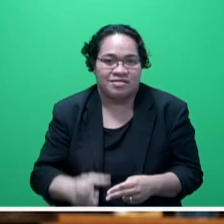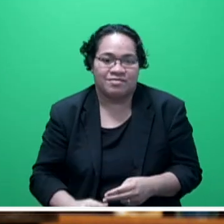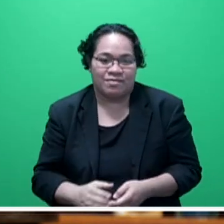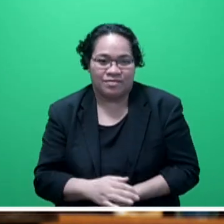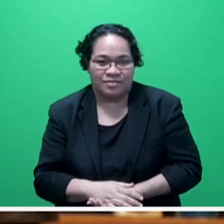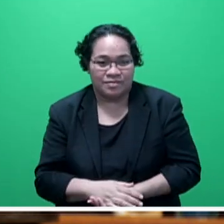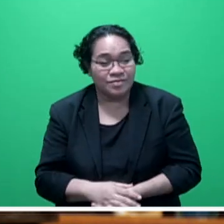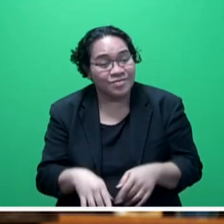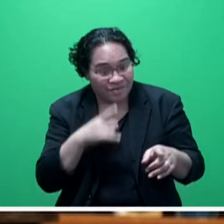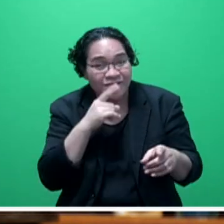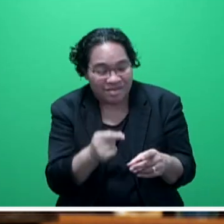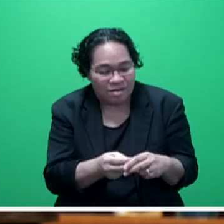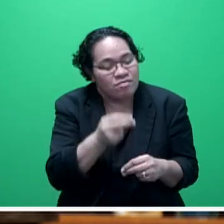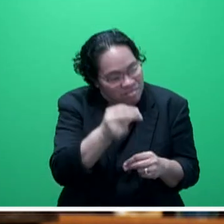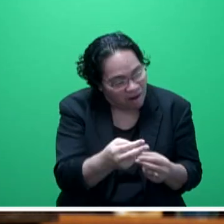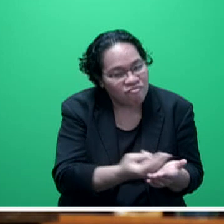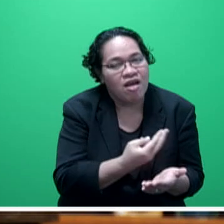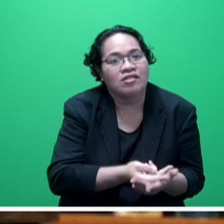so that they can plant rice.